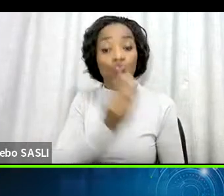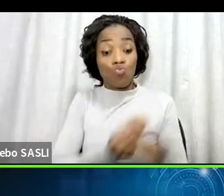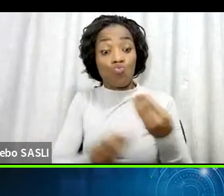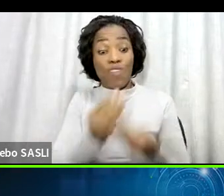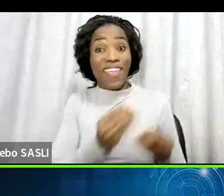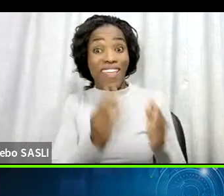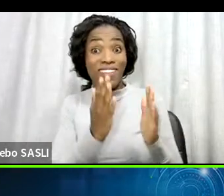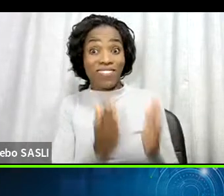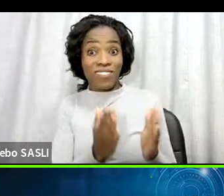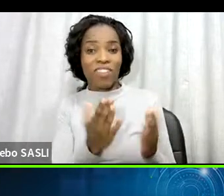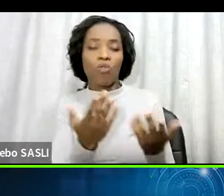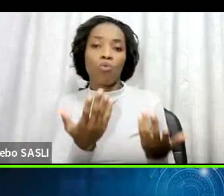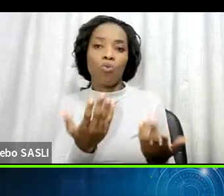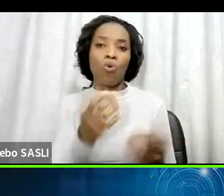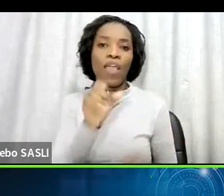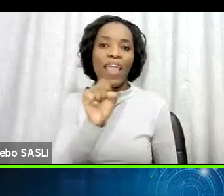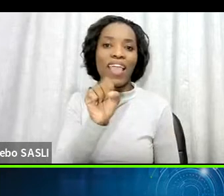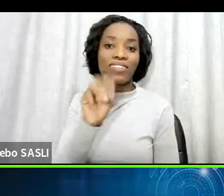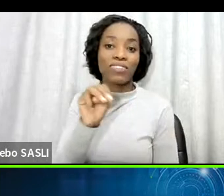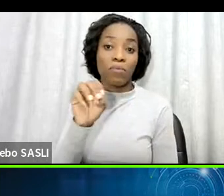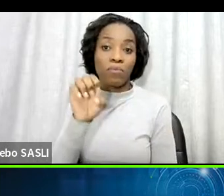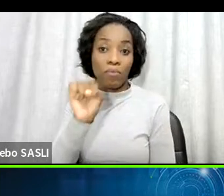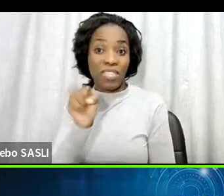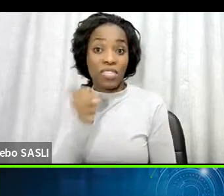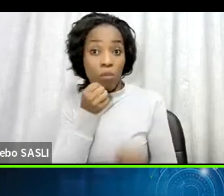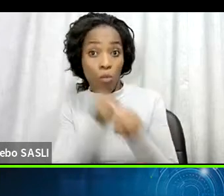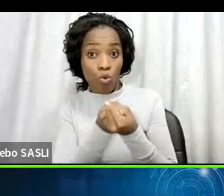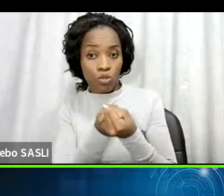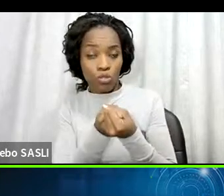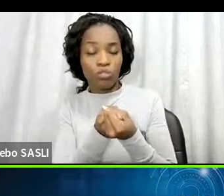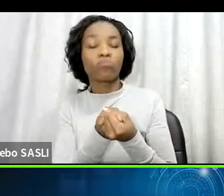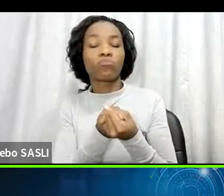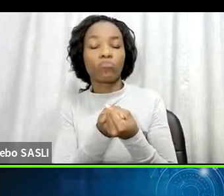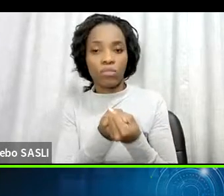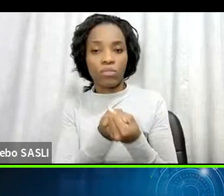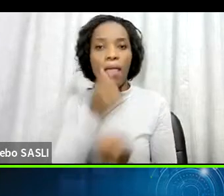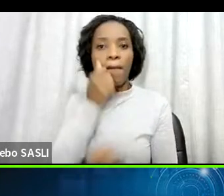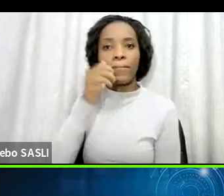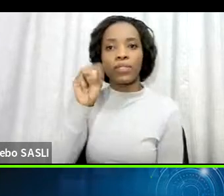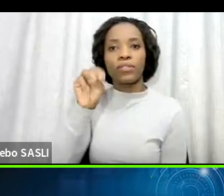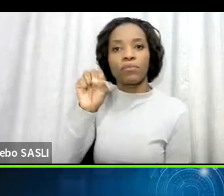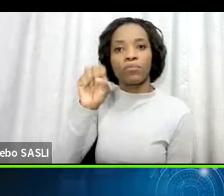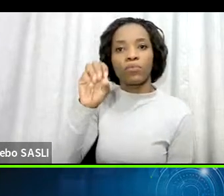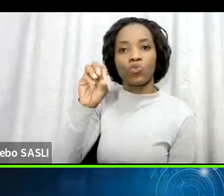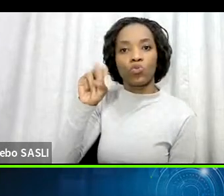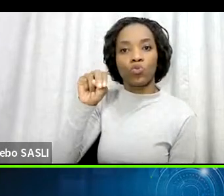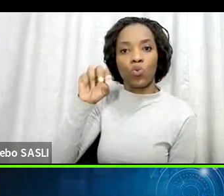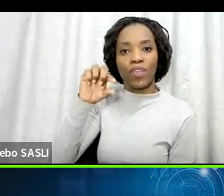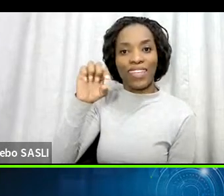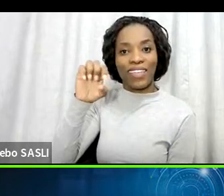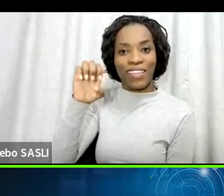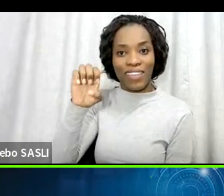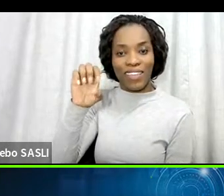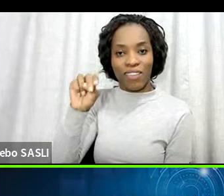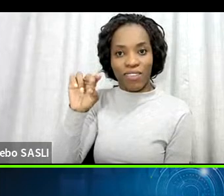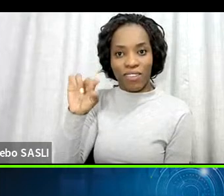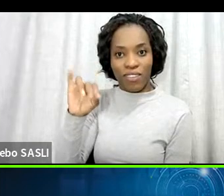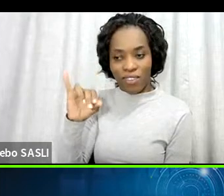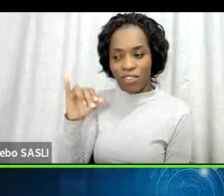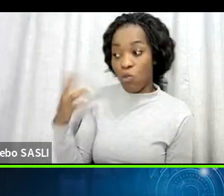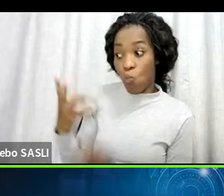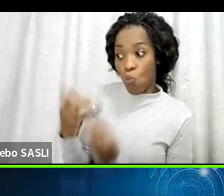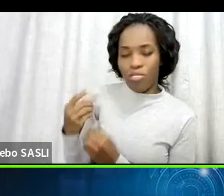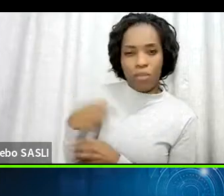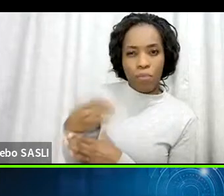and SMME support, Mr. Msongeni and I are hard at work with